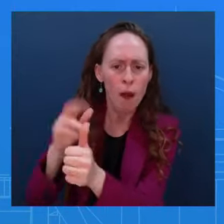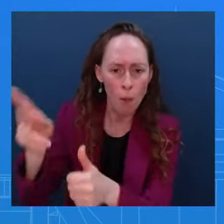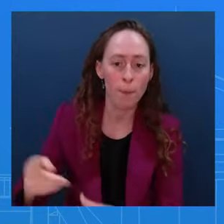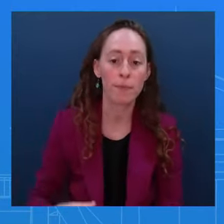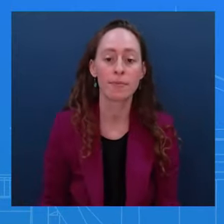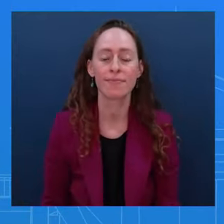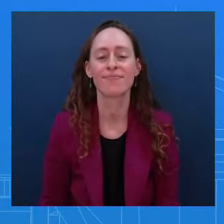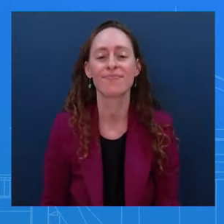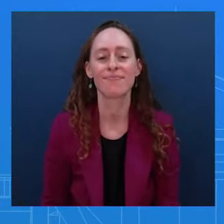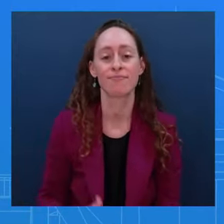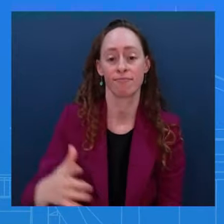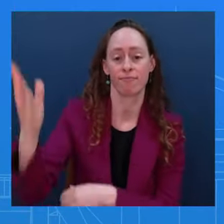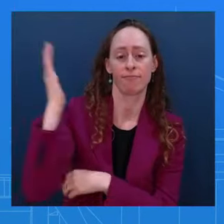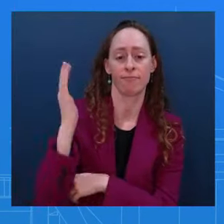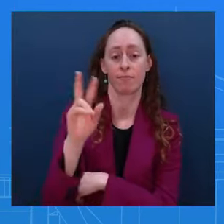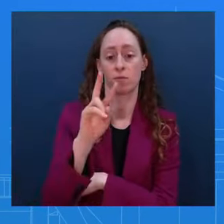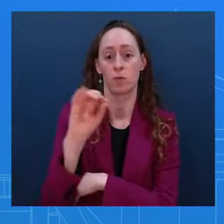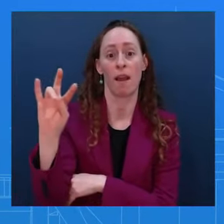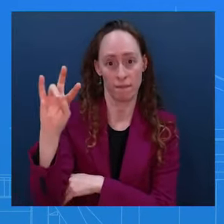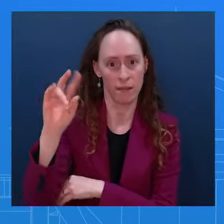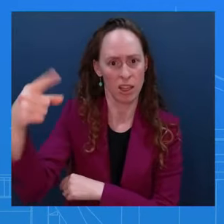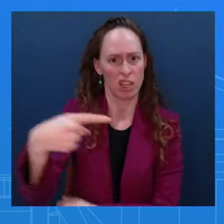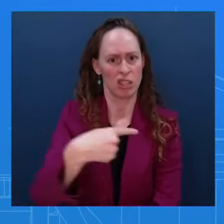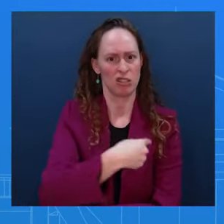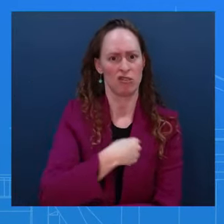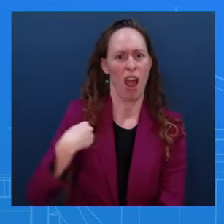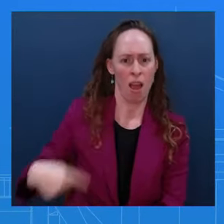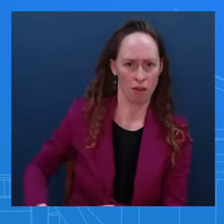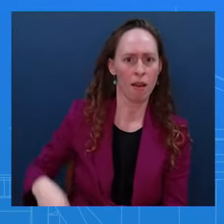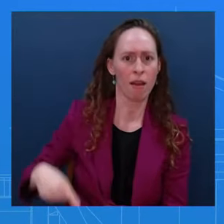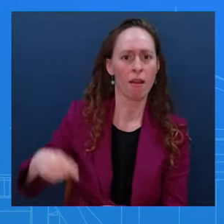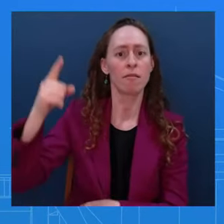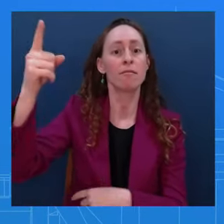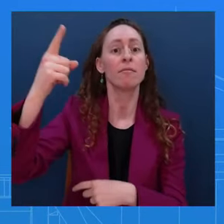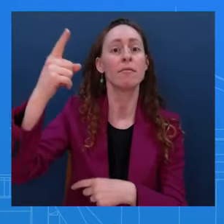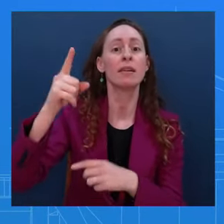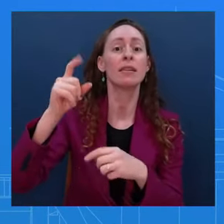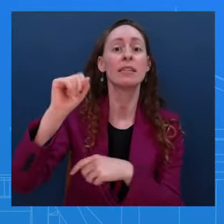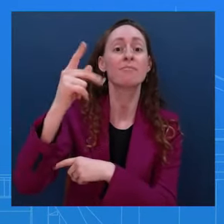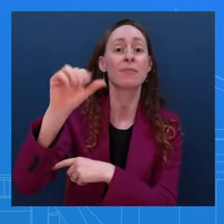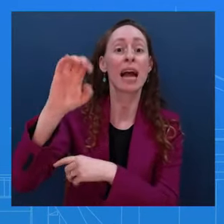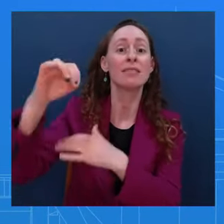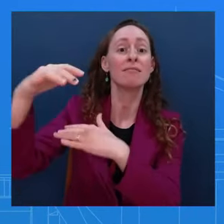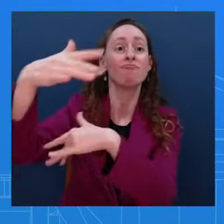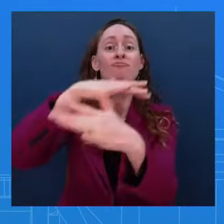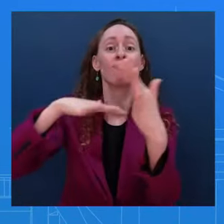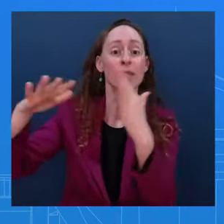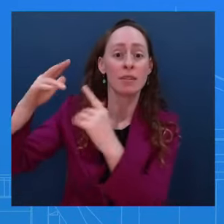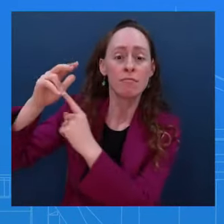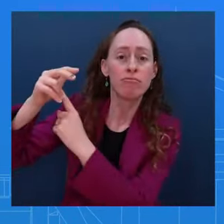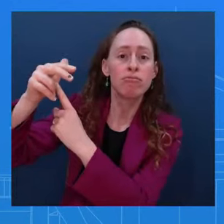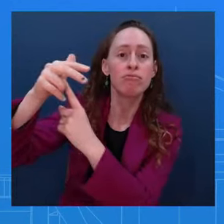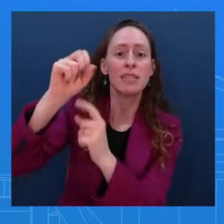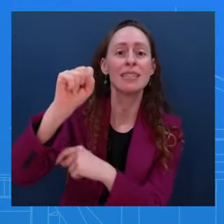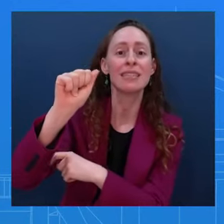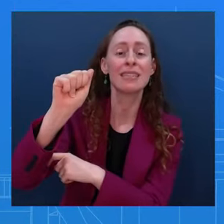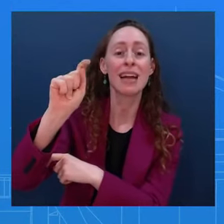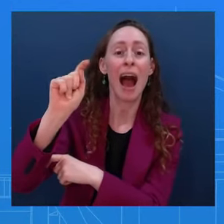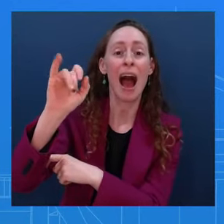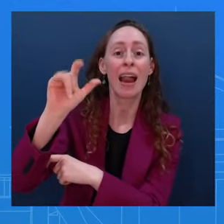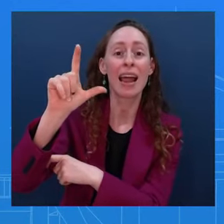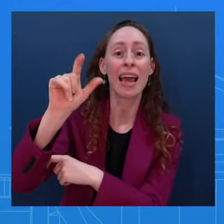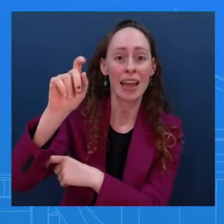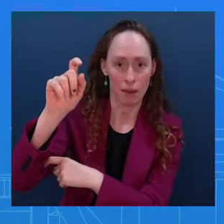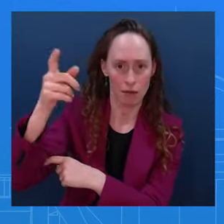smothered into many, you know, distributing a lot of debris. You know, at that point, there was